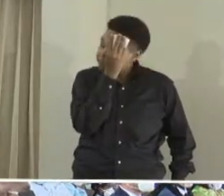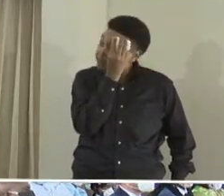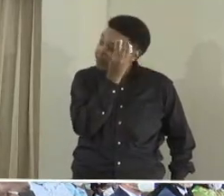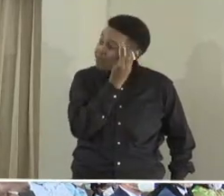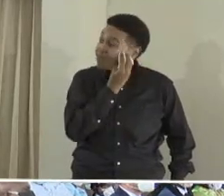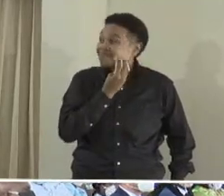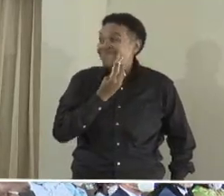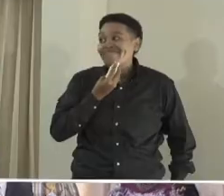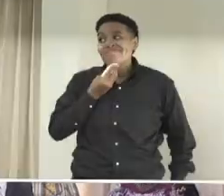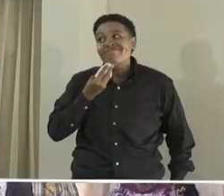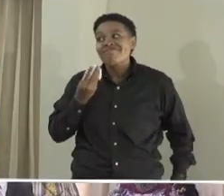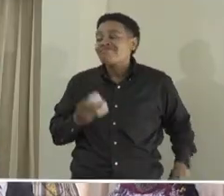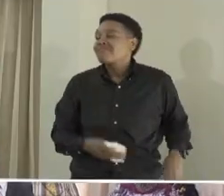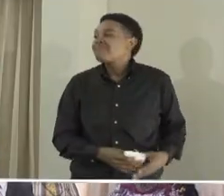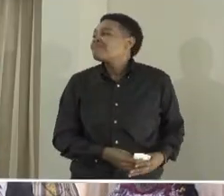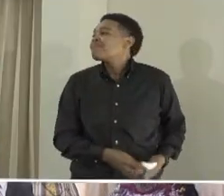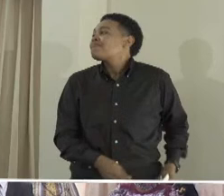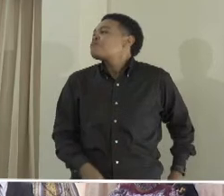I can at this time